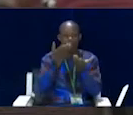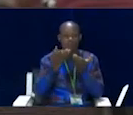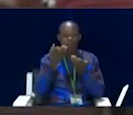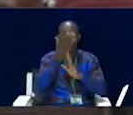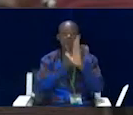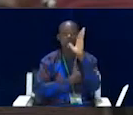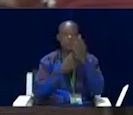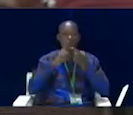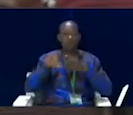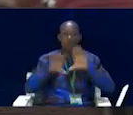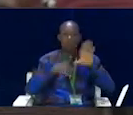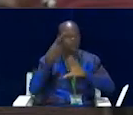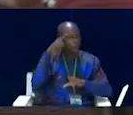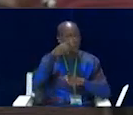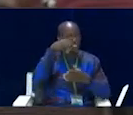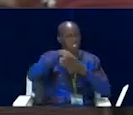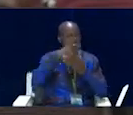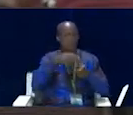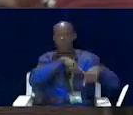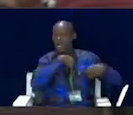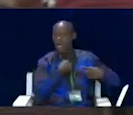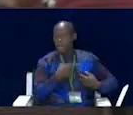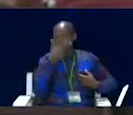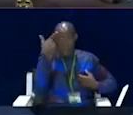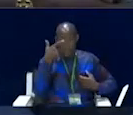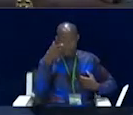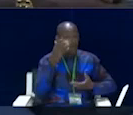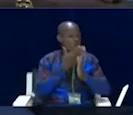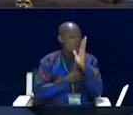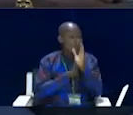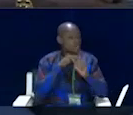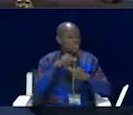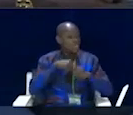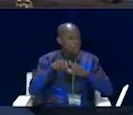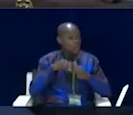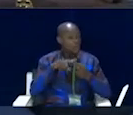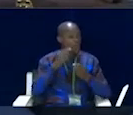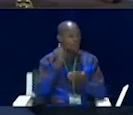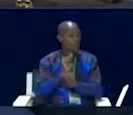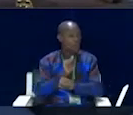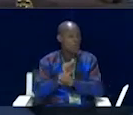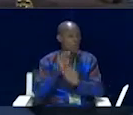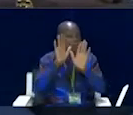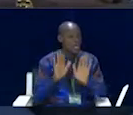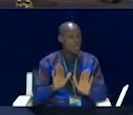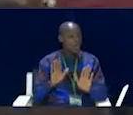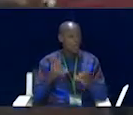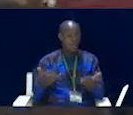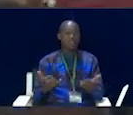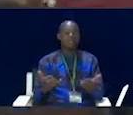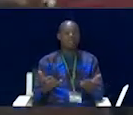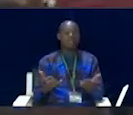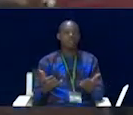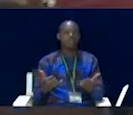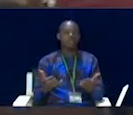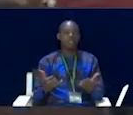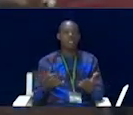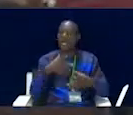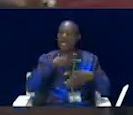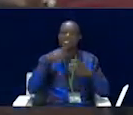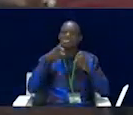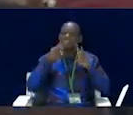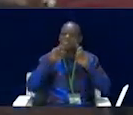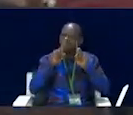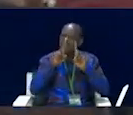do that right now? Because the Lord is about to work signs and wonders. The Lord is about to work miracles. Can you test and see that the Lord is